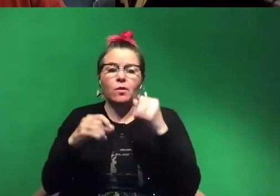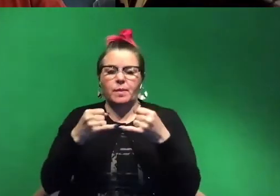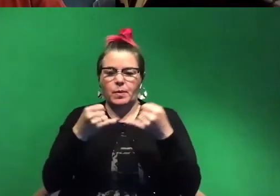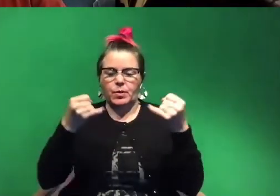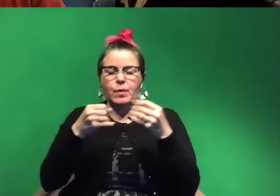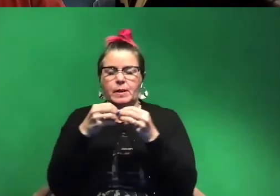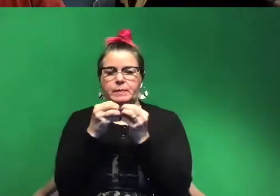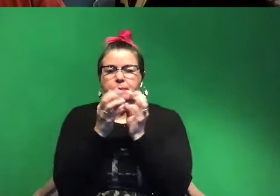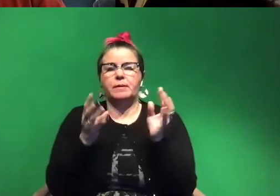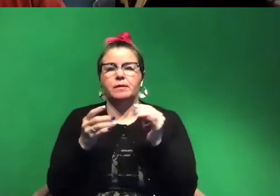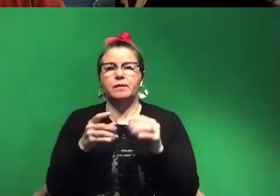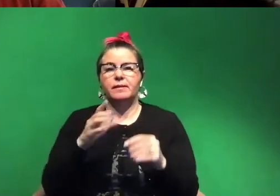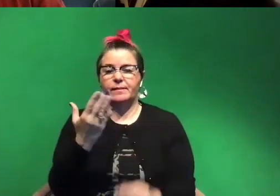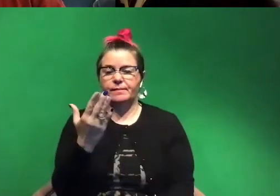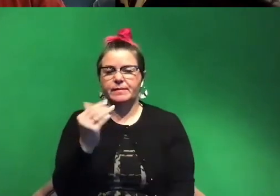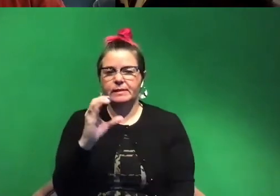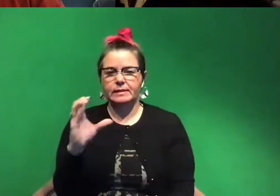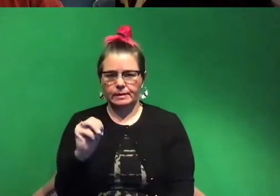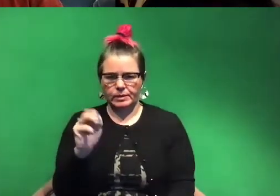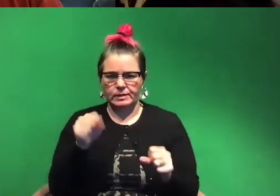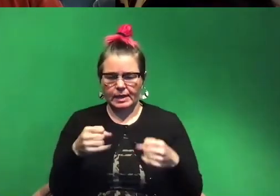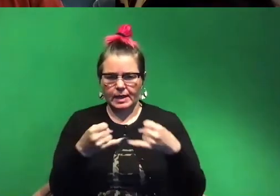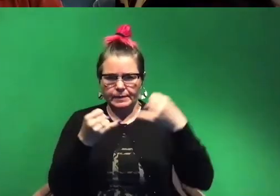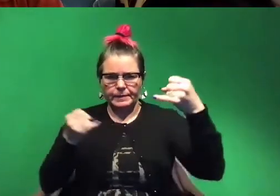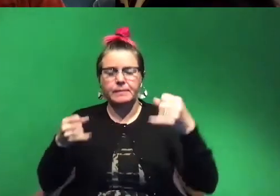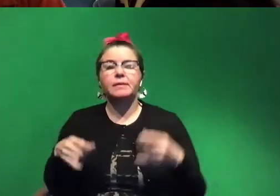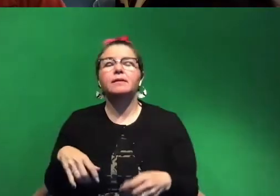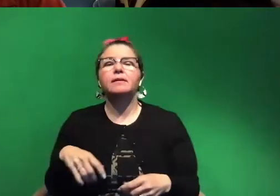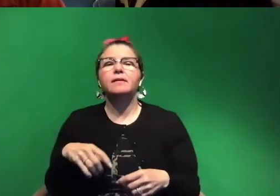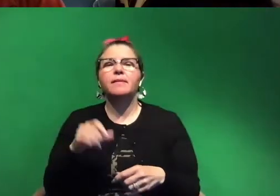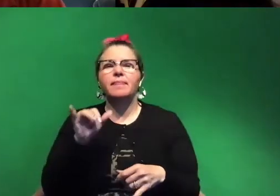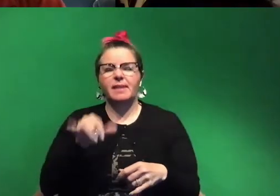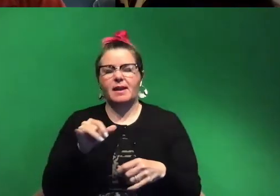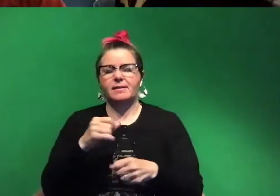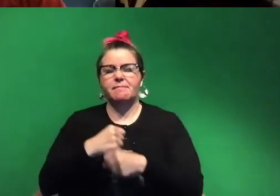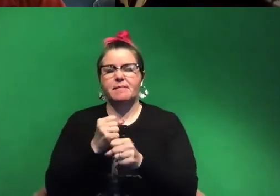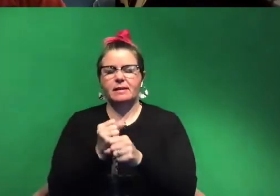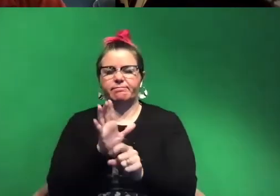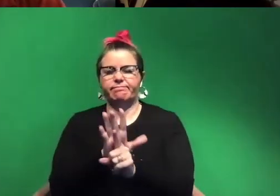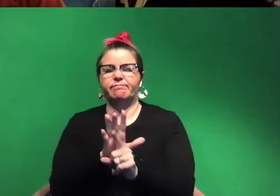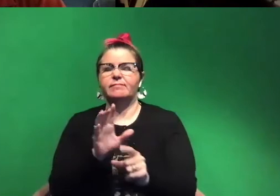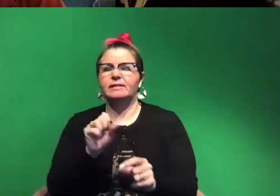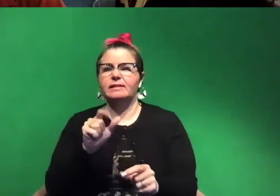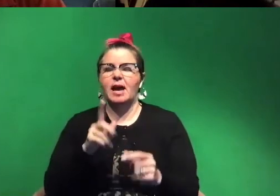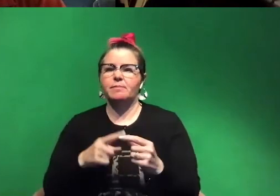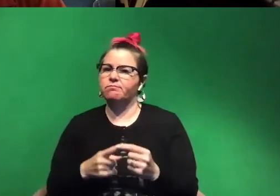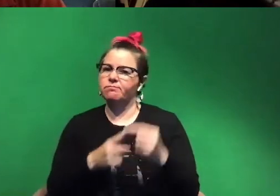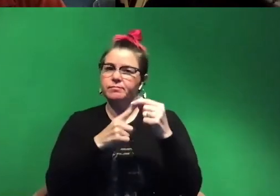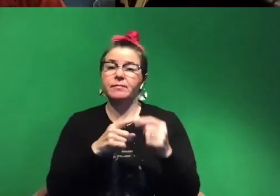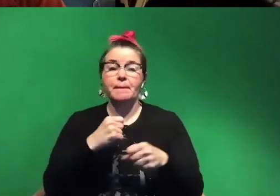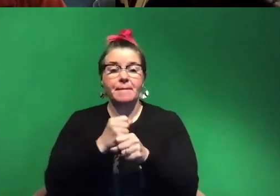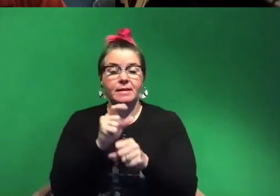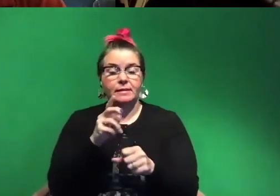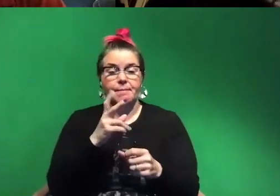they can be as long as 15 centimeters. And that's what really makes the hagfish slime so unique. So they create this slime in these